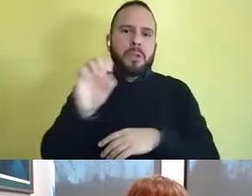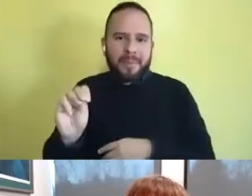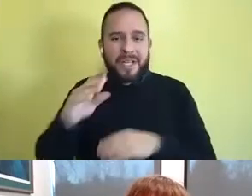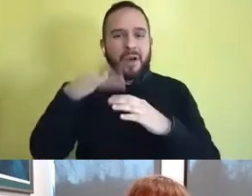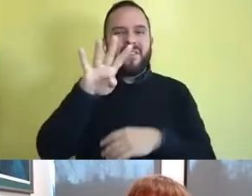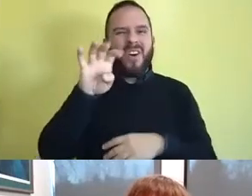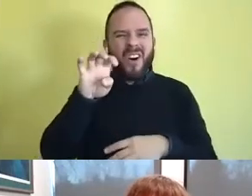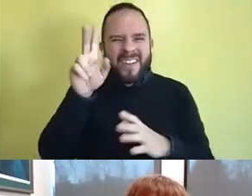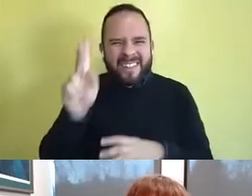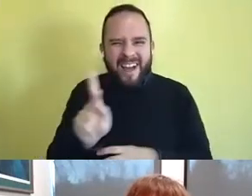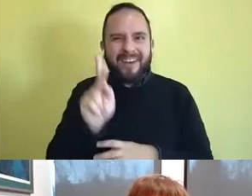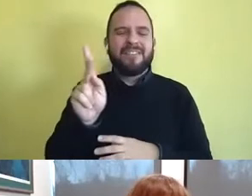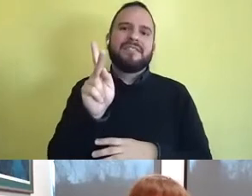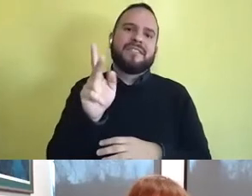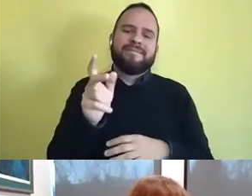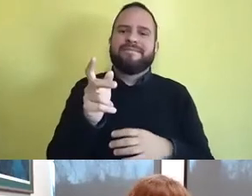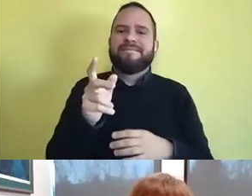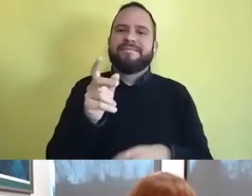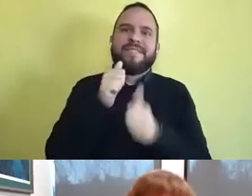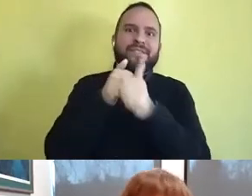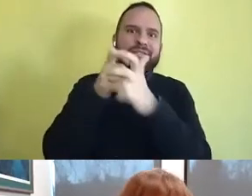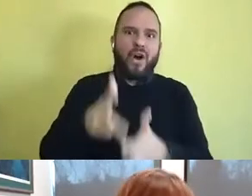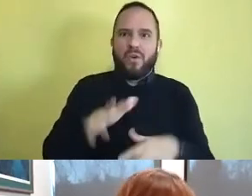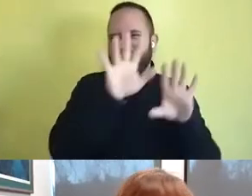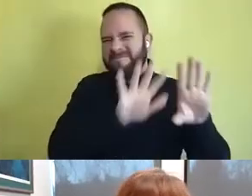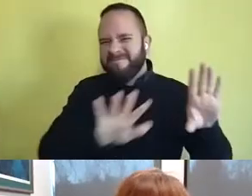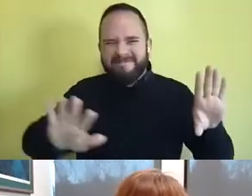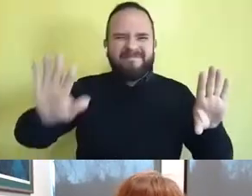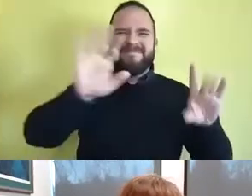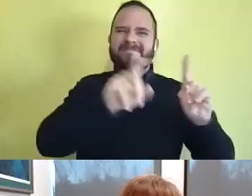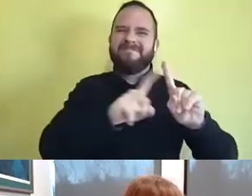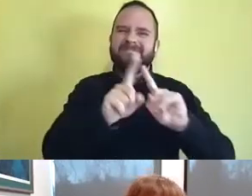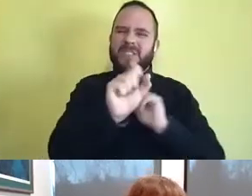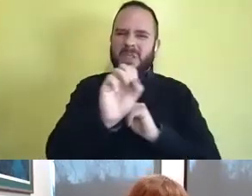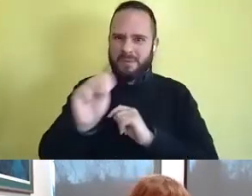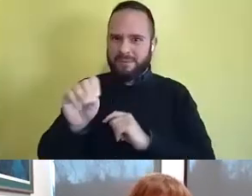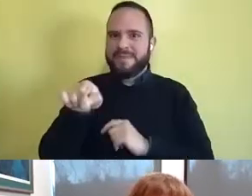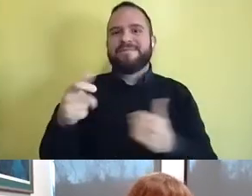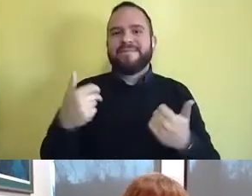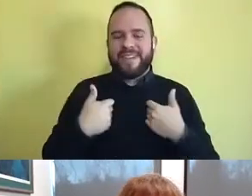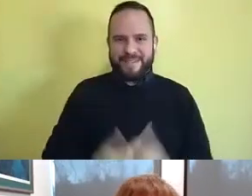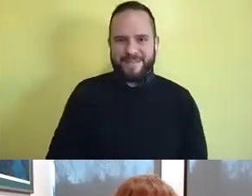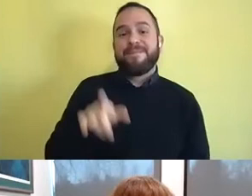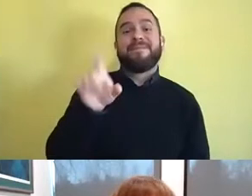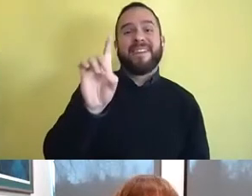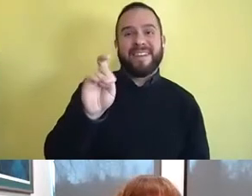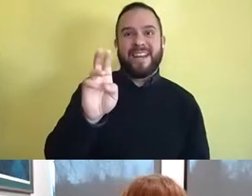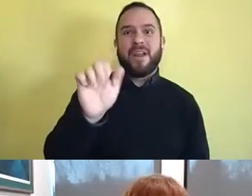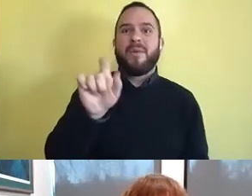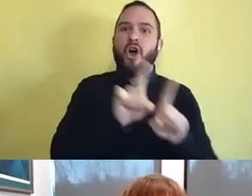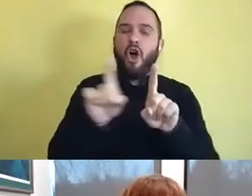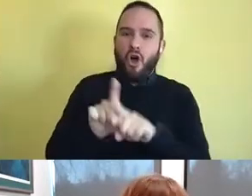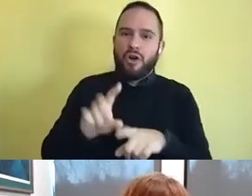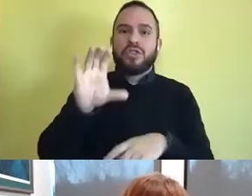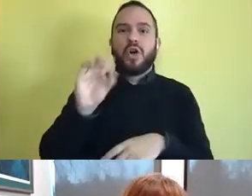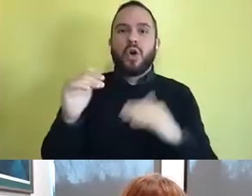followers across all mediums of social media, Deborah is also a co-founder of the